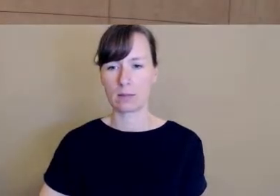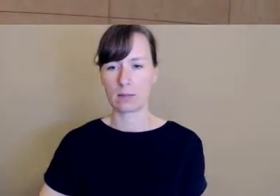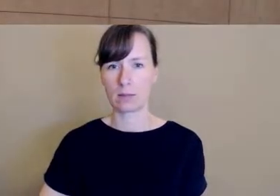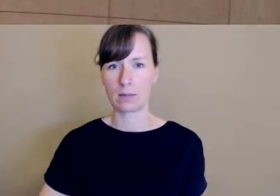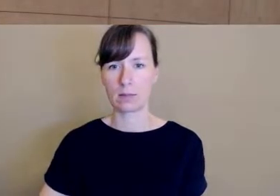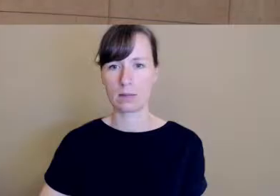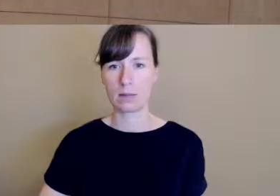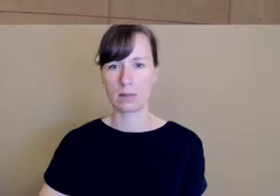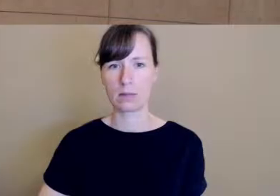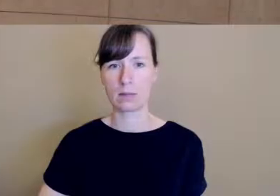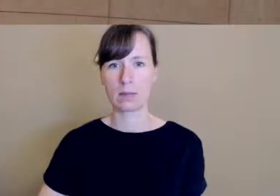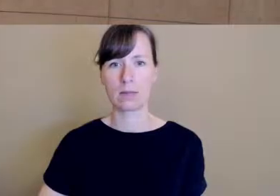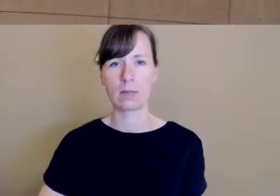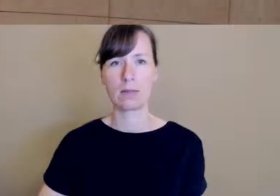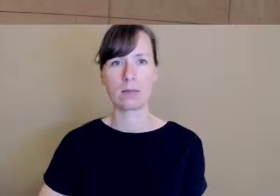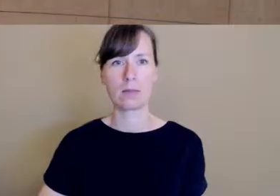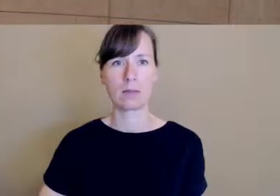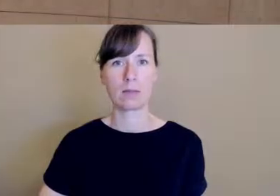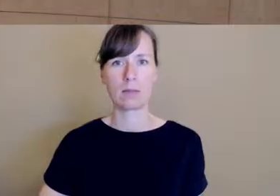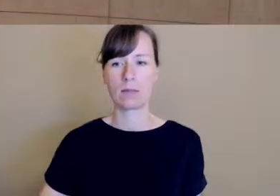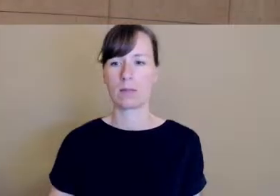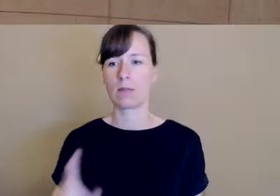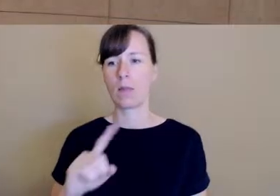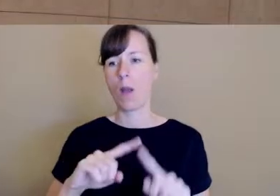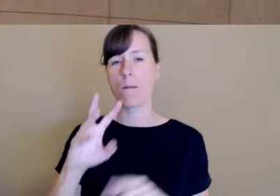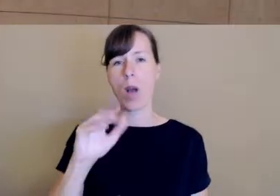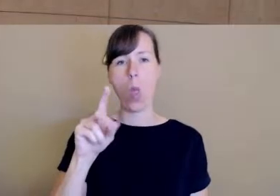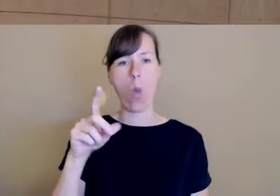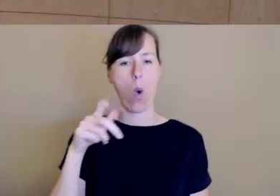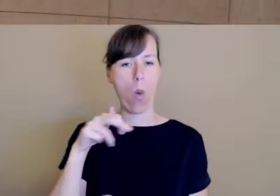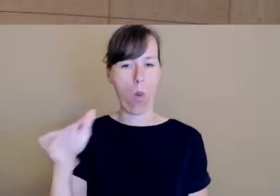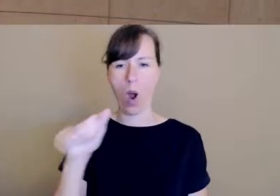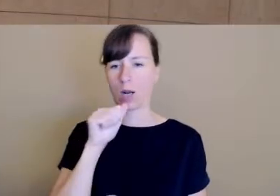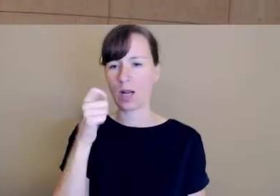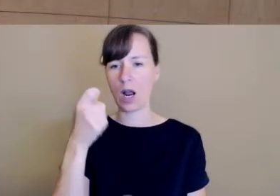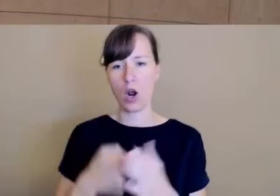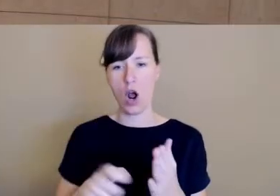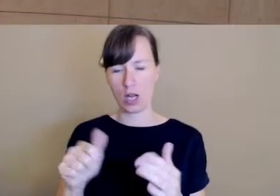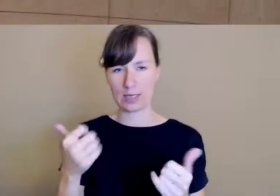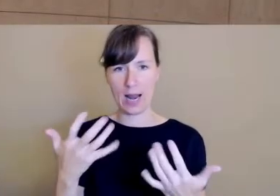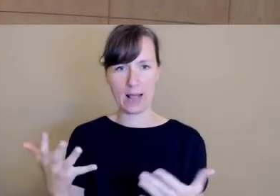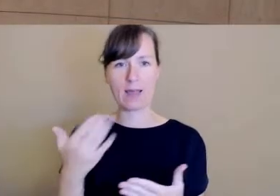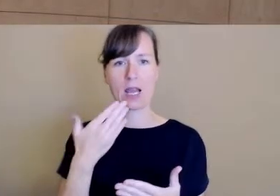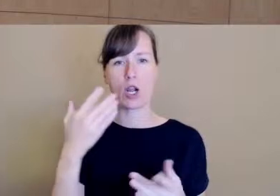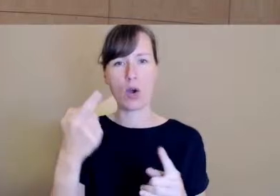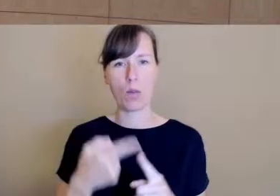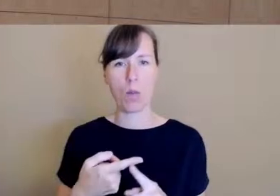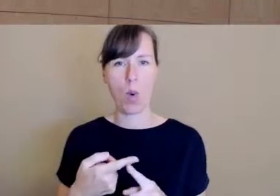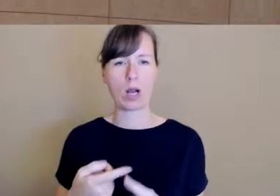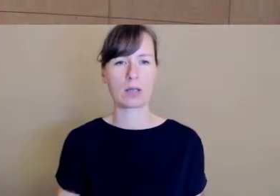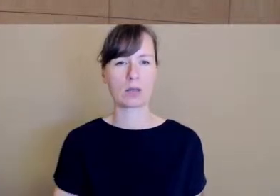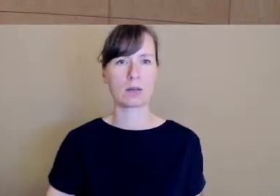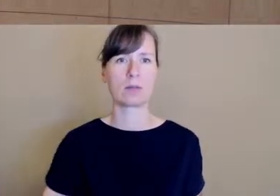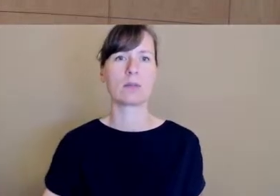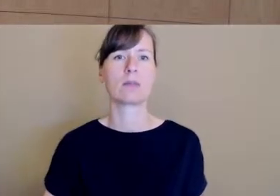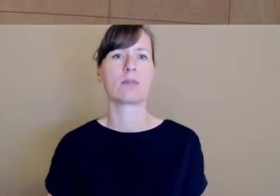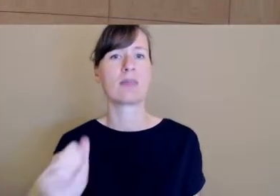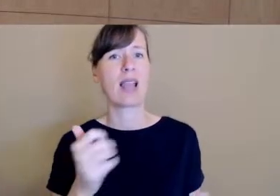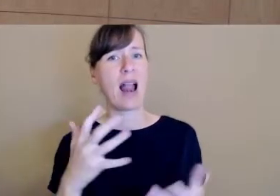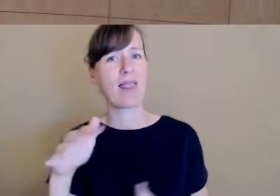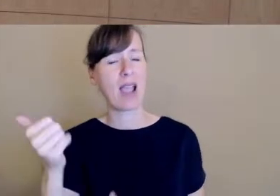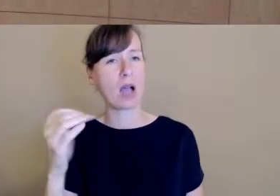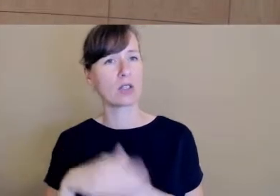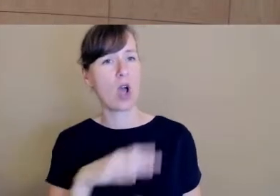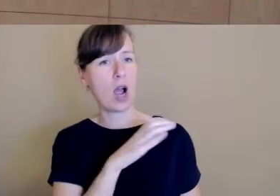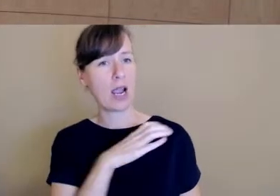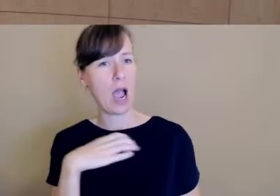But yes, the ward walks do not cost anything. That's a good point. Okay. Anything else from the council before we go to